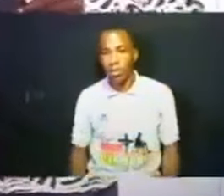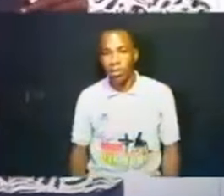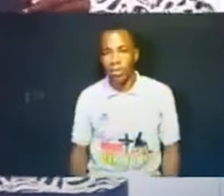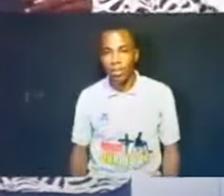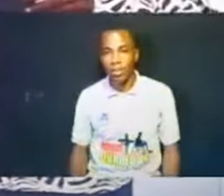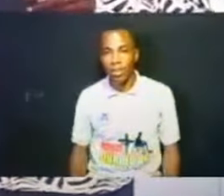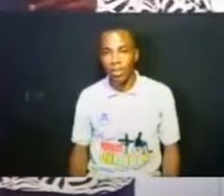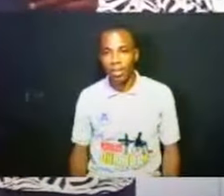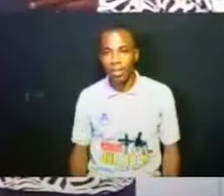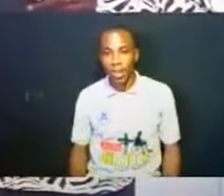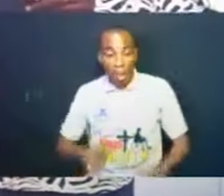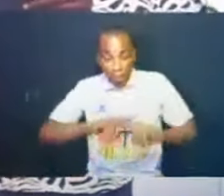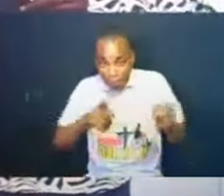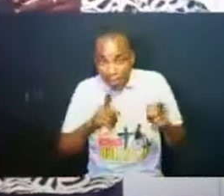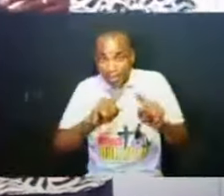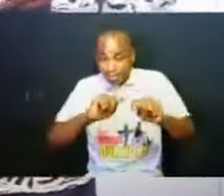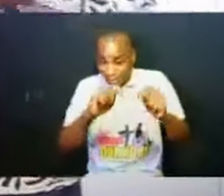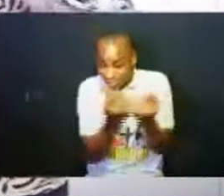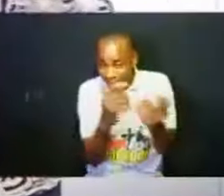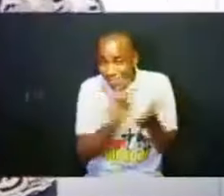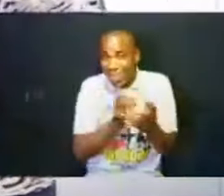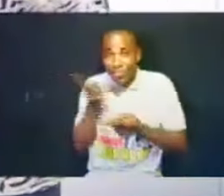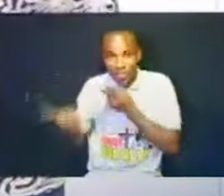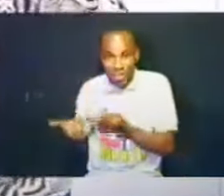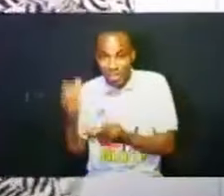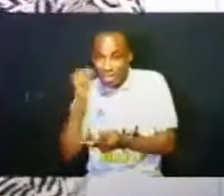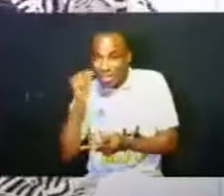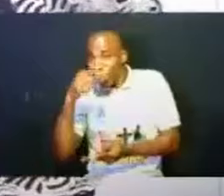this girl was part of the team that came to visit. And so